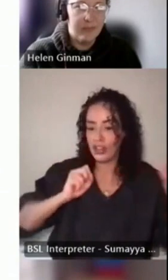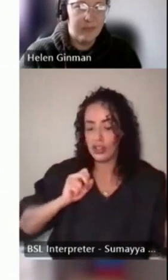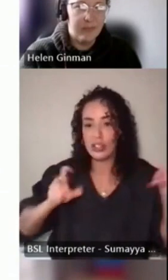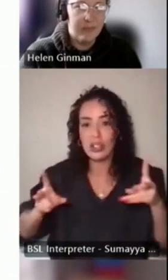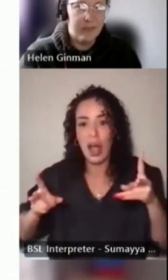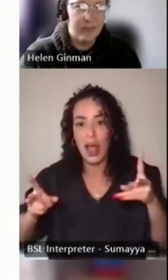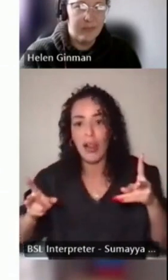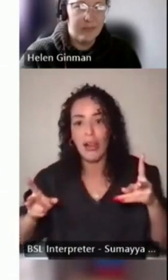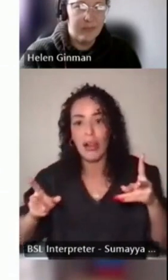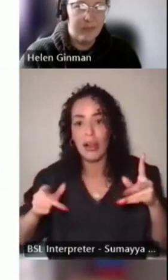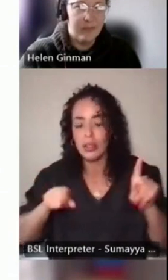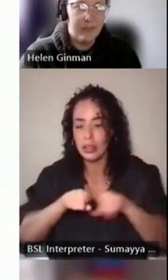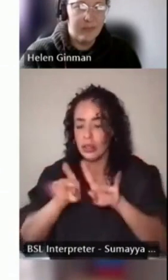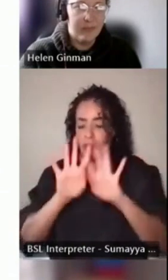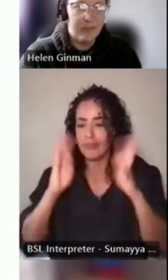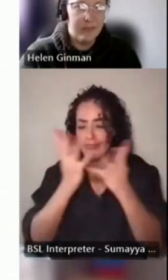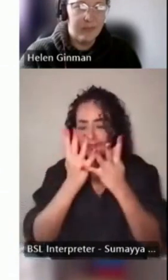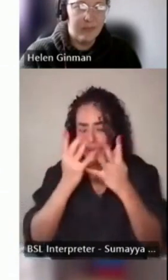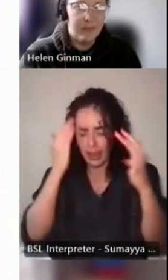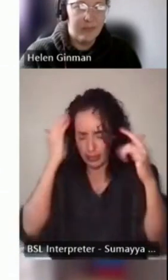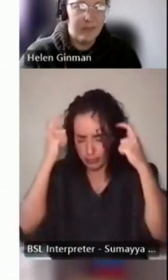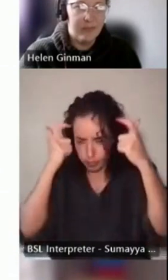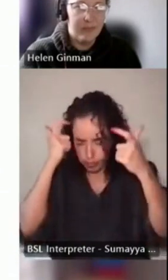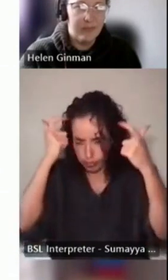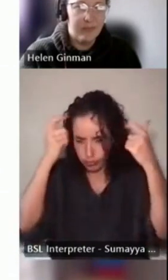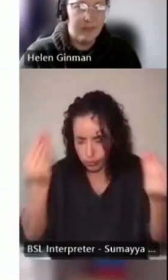work on a solution together.